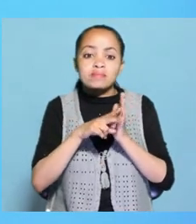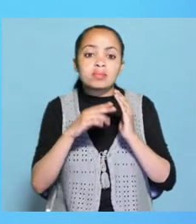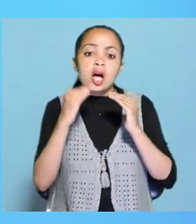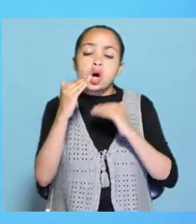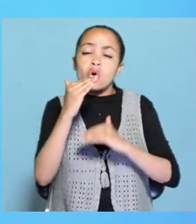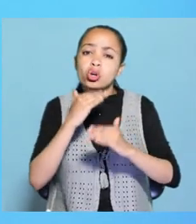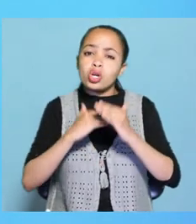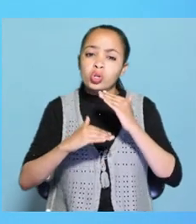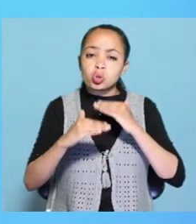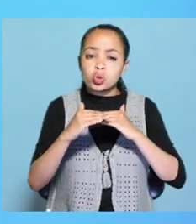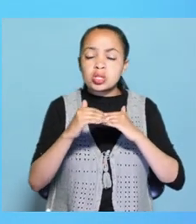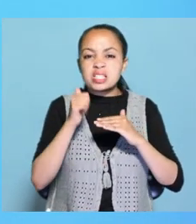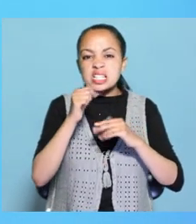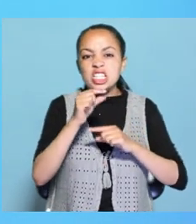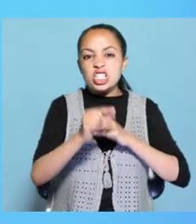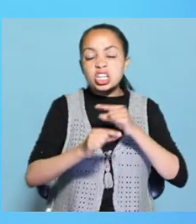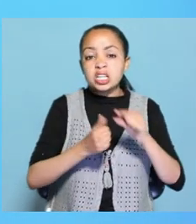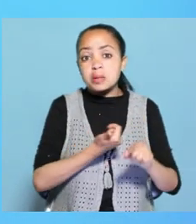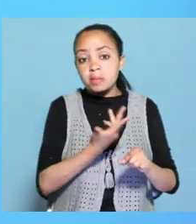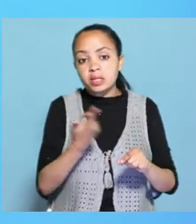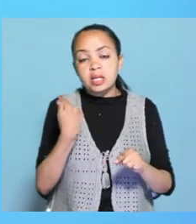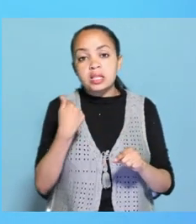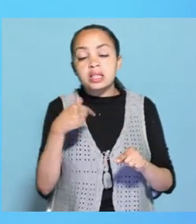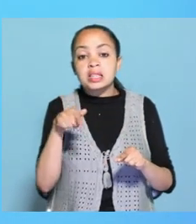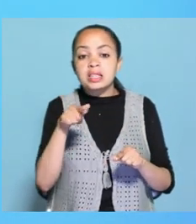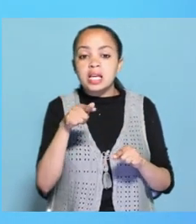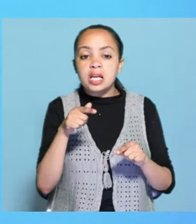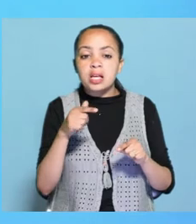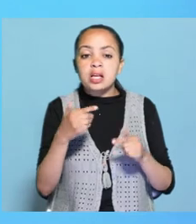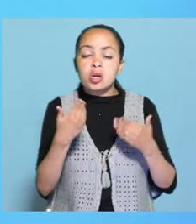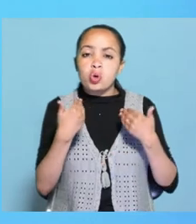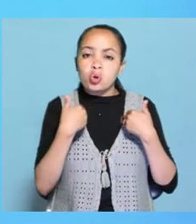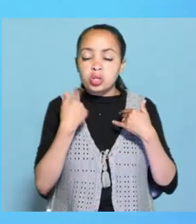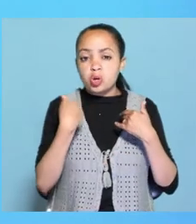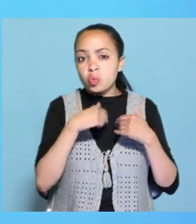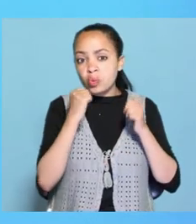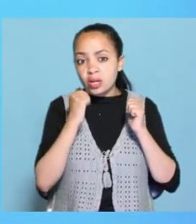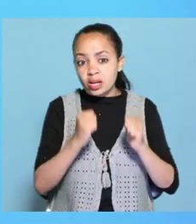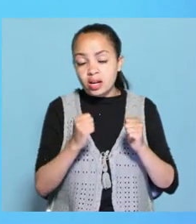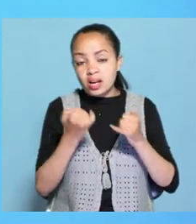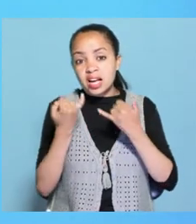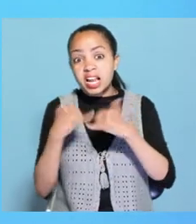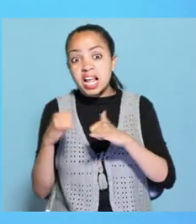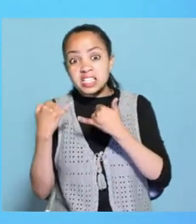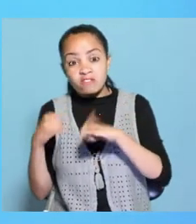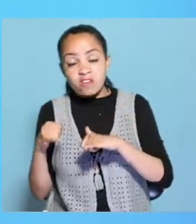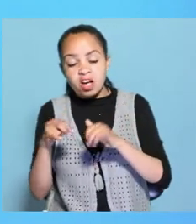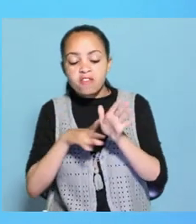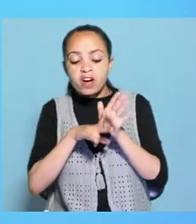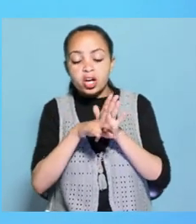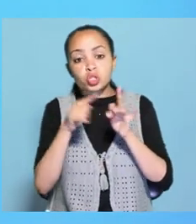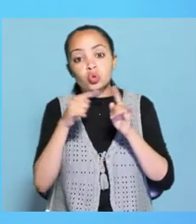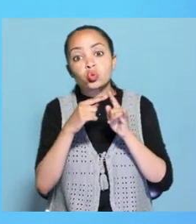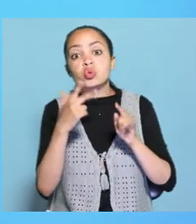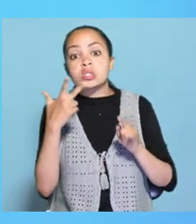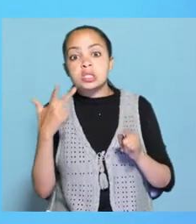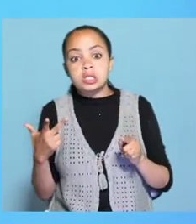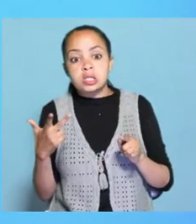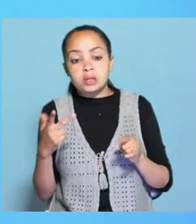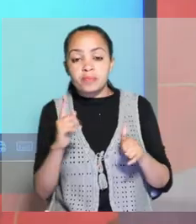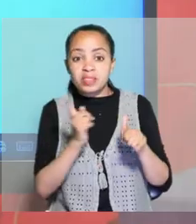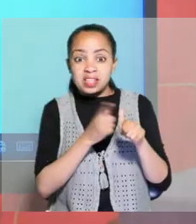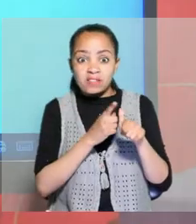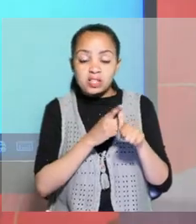Accordingly, based on the genetic material they can contain, we can classify virus into three. One is